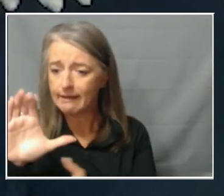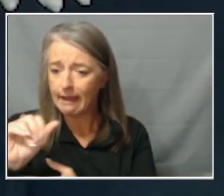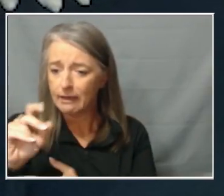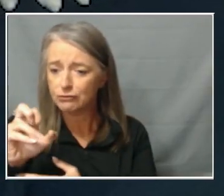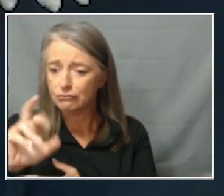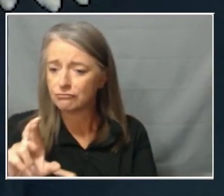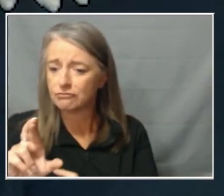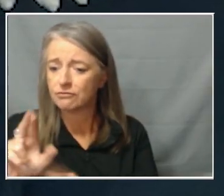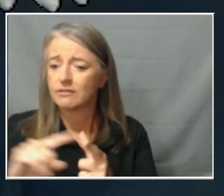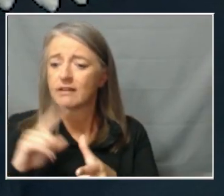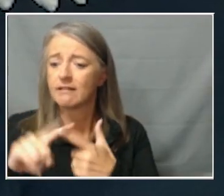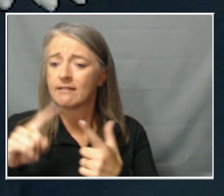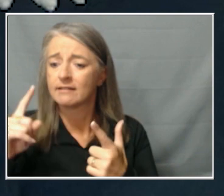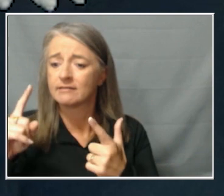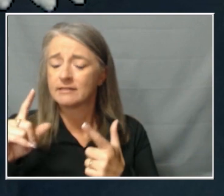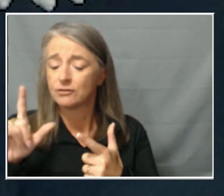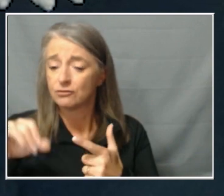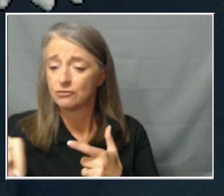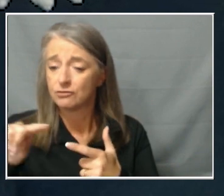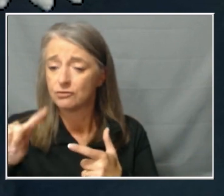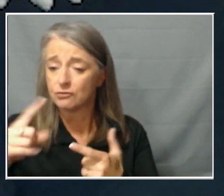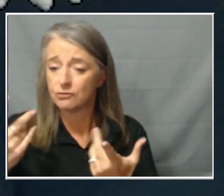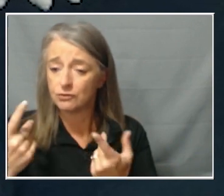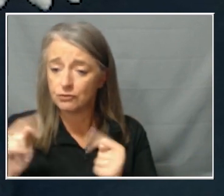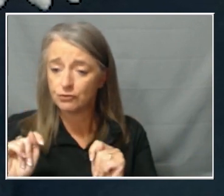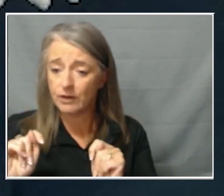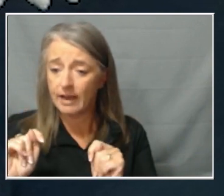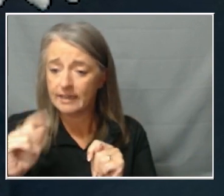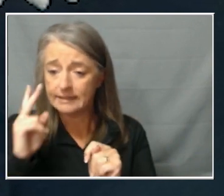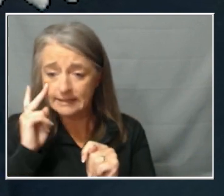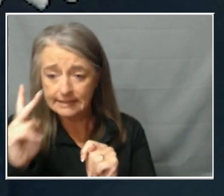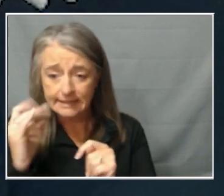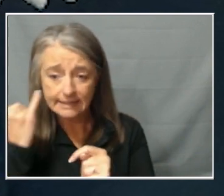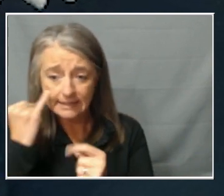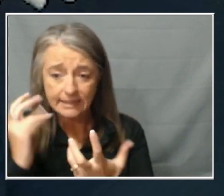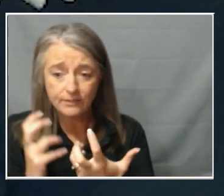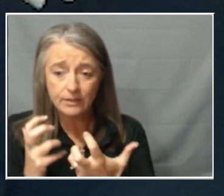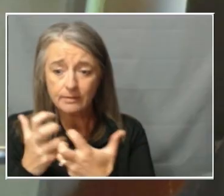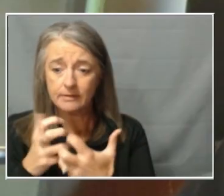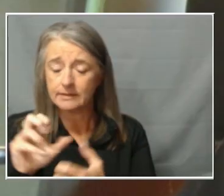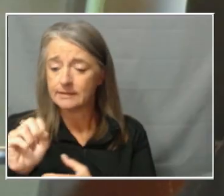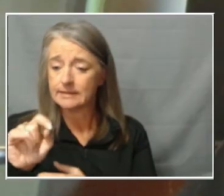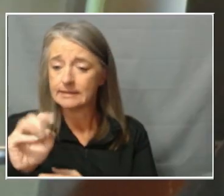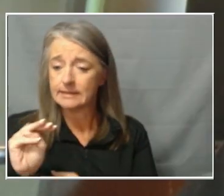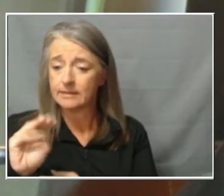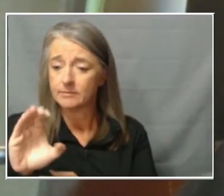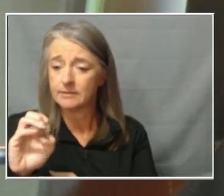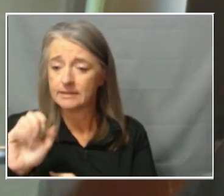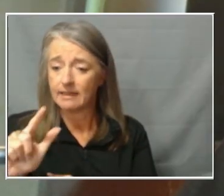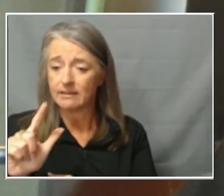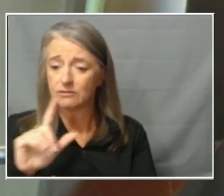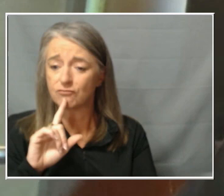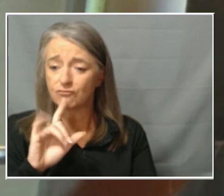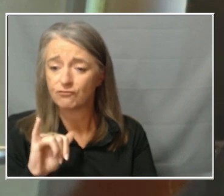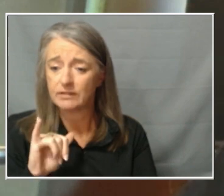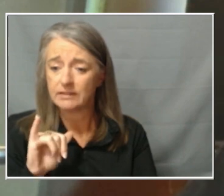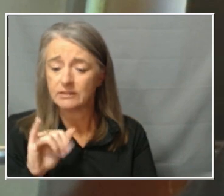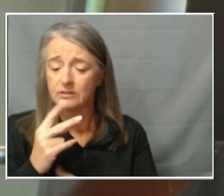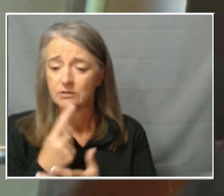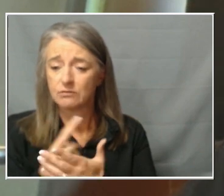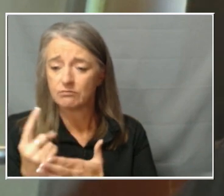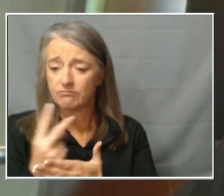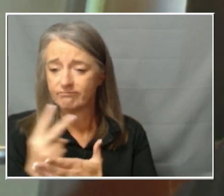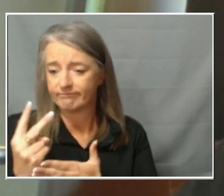was, hey, do you guys want to try this to see if you're a match on the stem cells? It was a couple-week